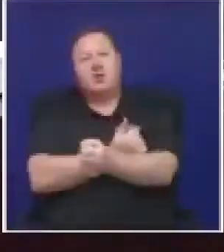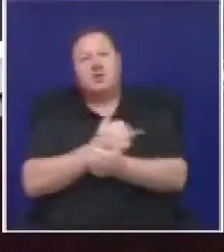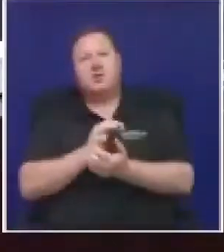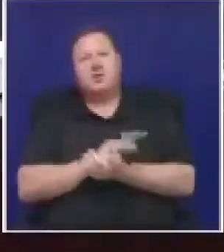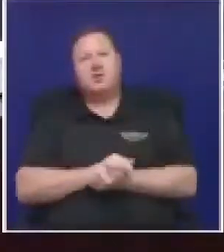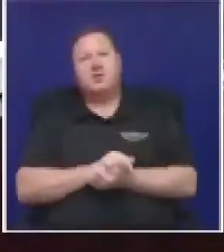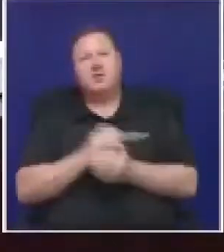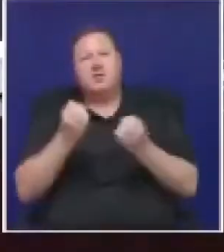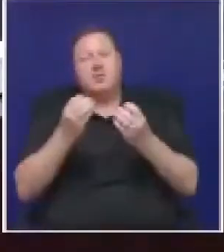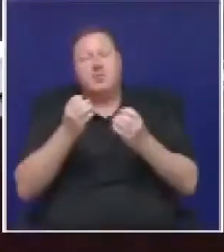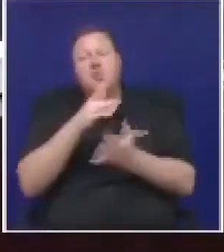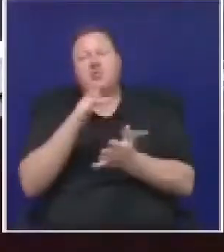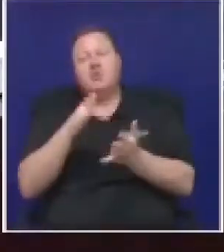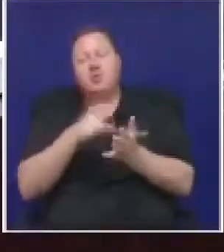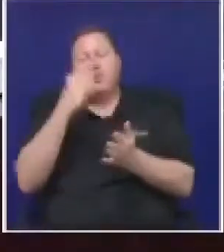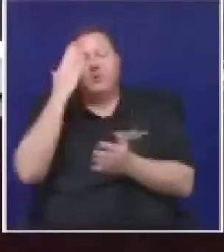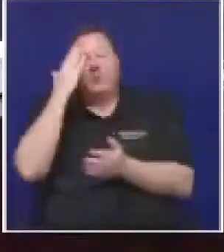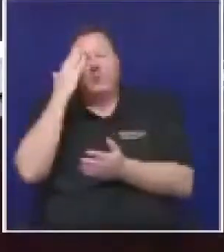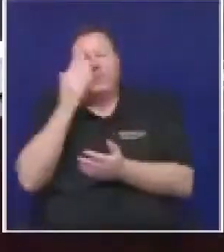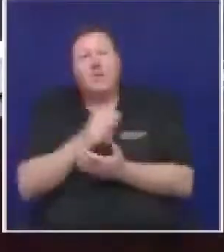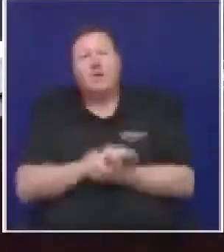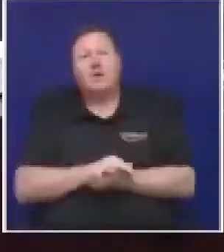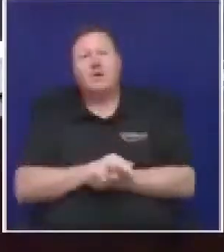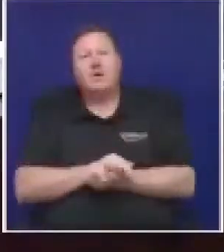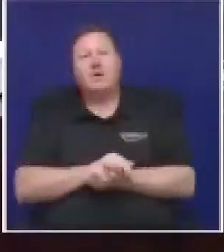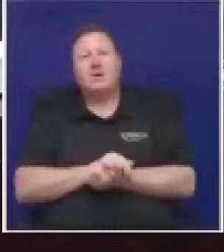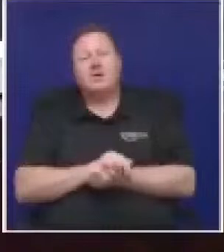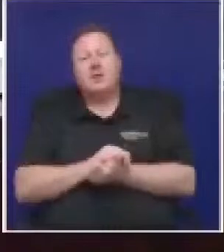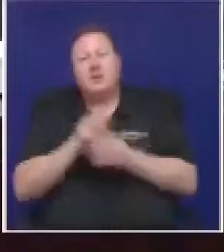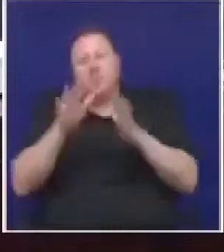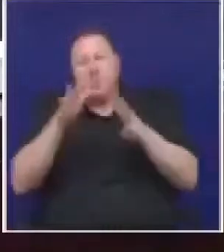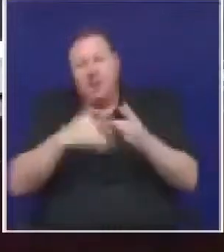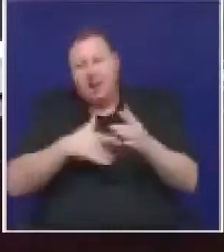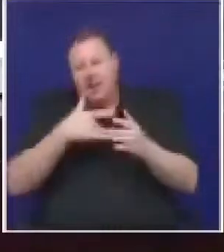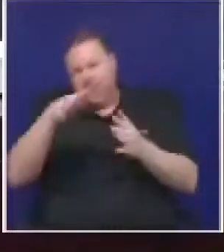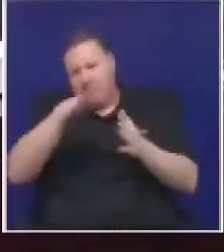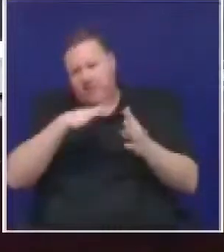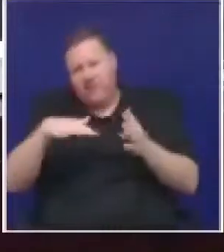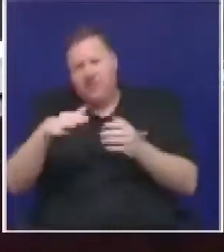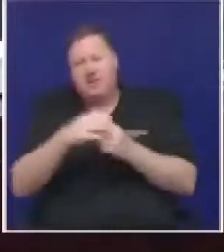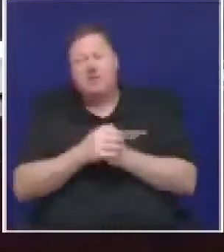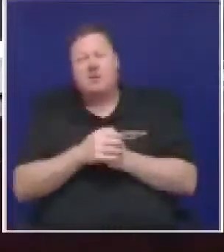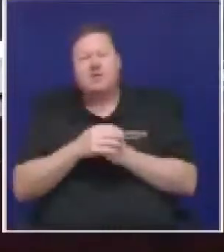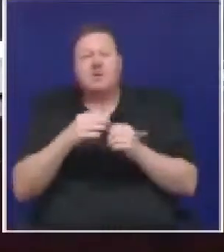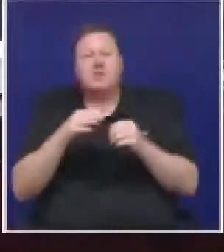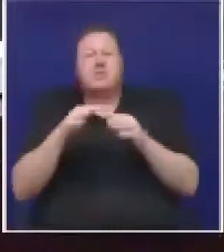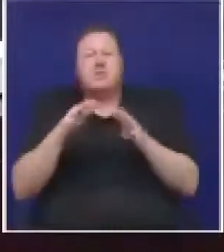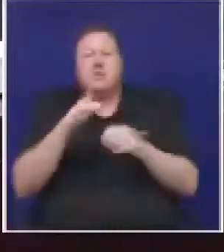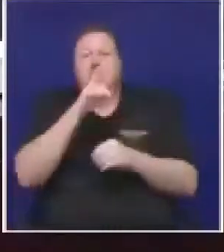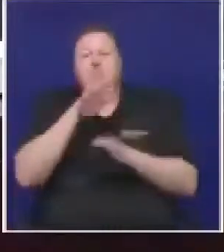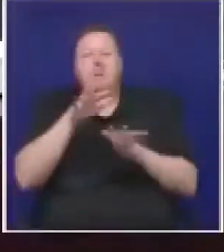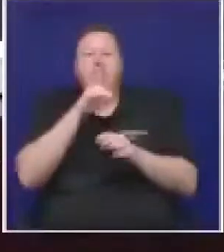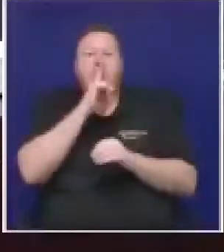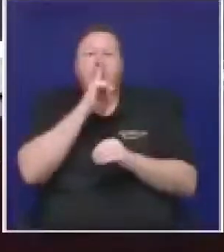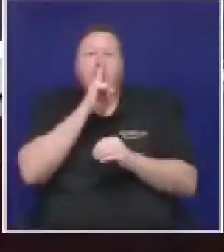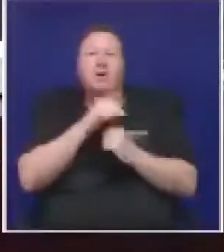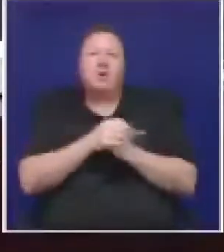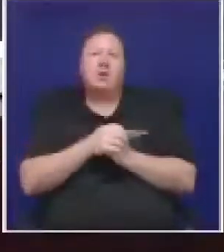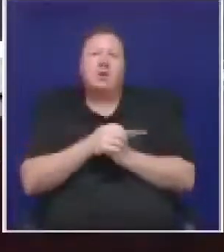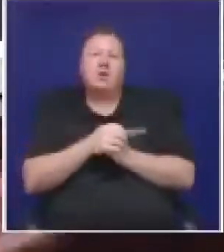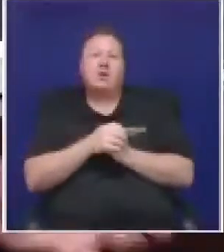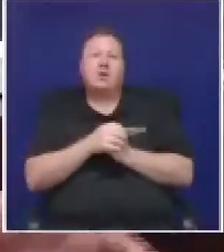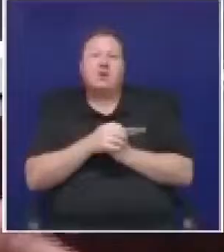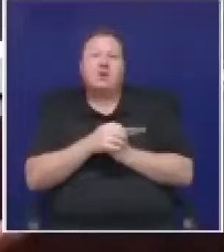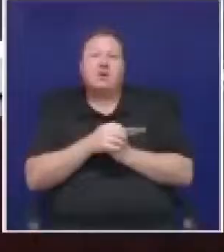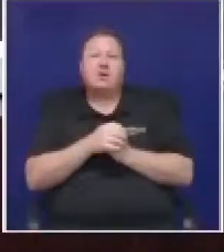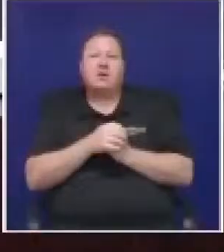In most cases, they know. These people, they live amongst us, but then we keep quiet because he or is